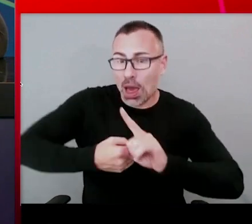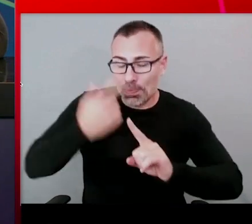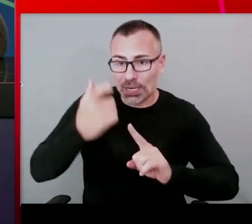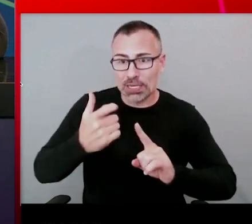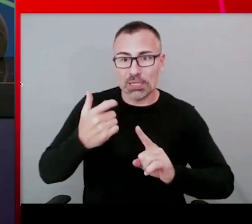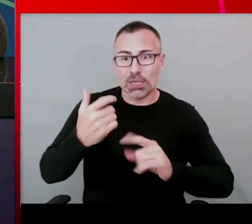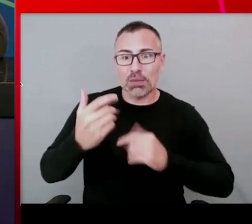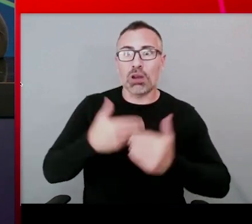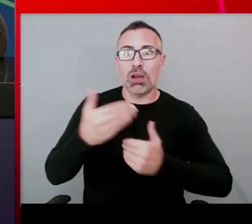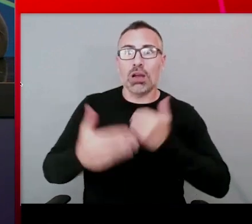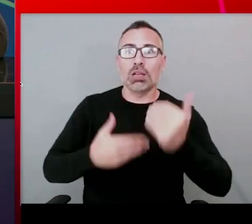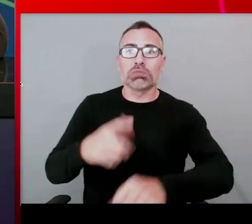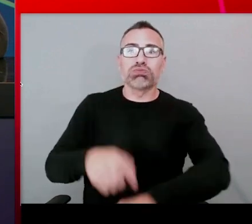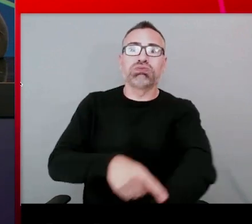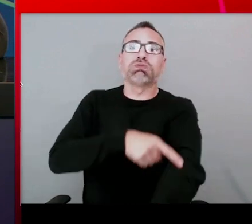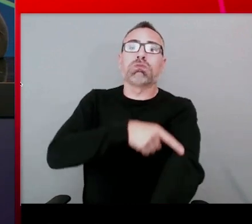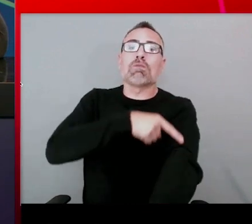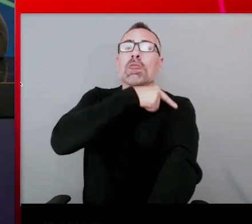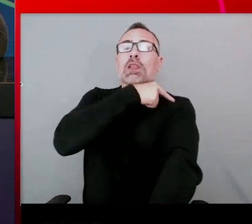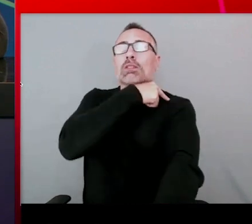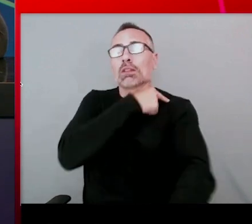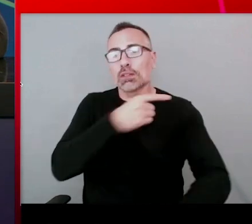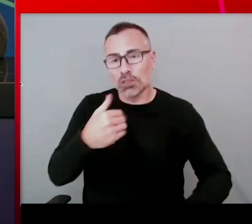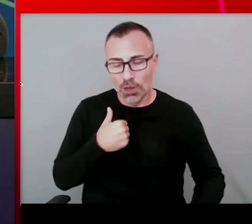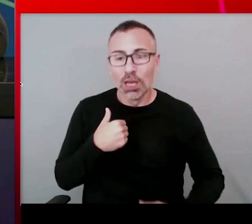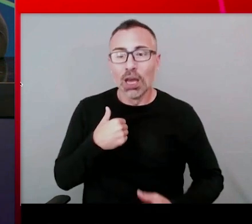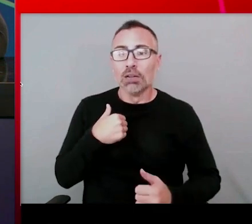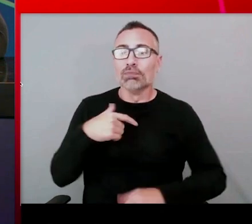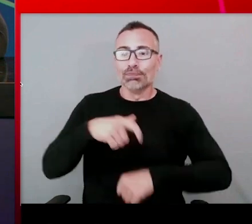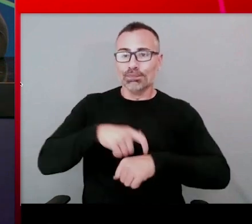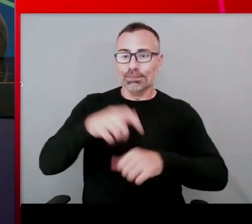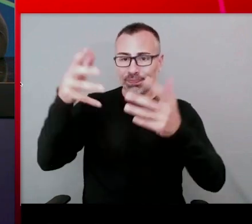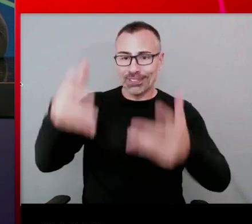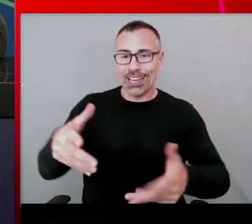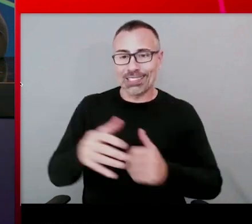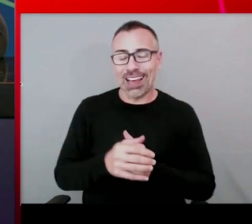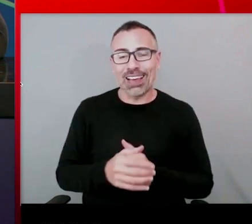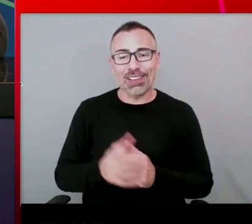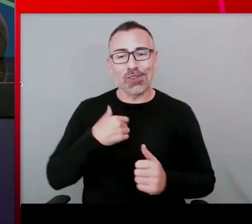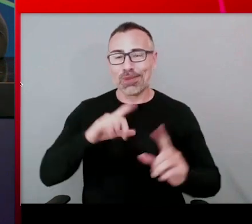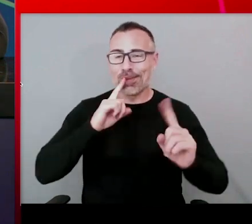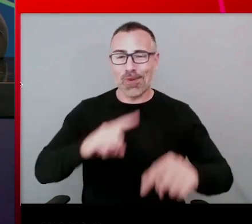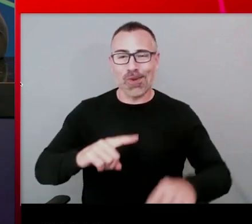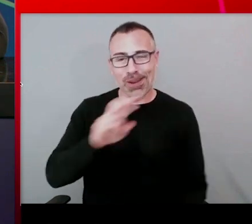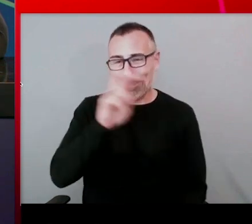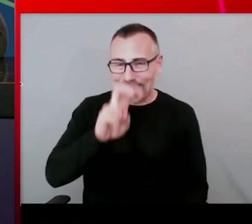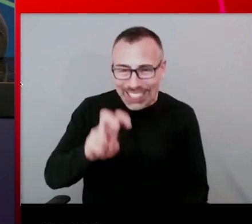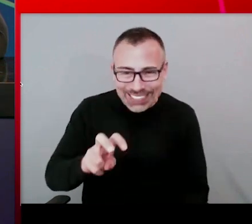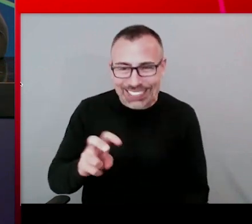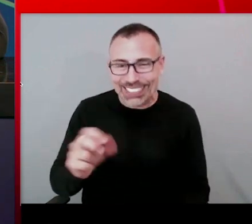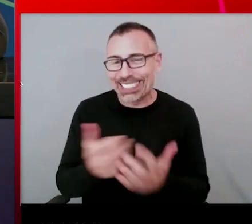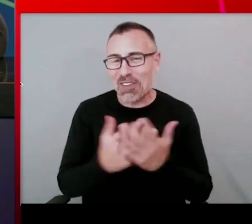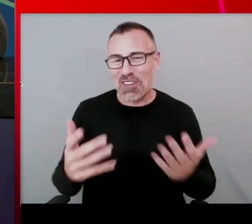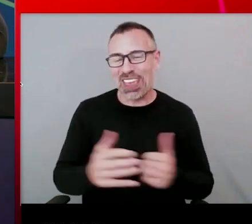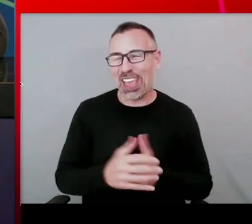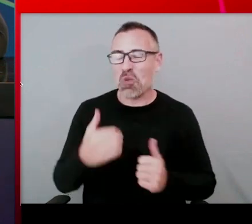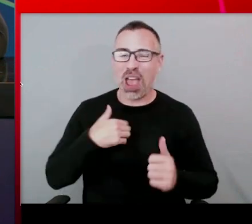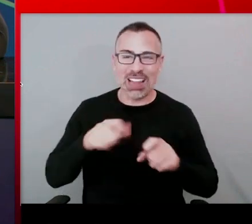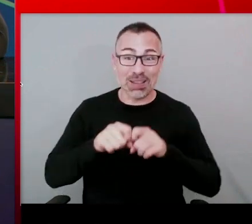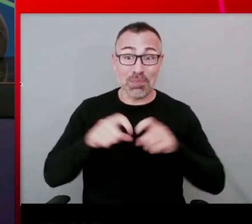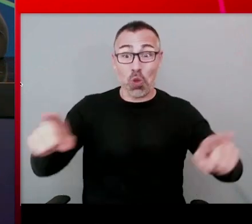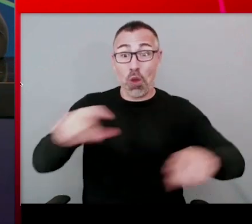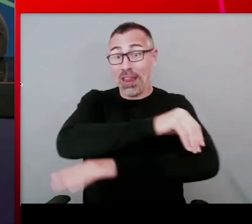We literally had set aside time, and they ordered pizza and everything. and it's deployment night, every